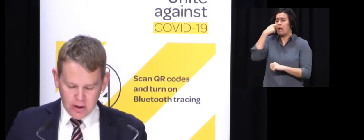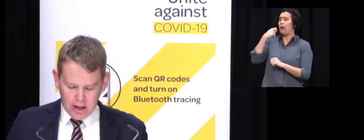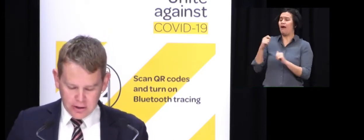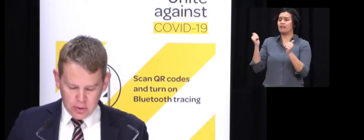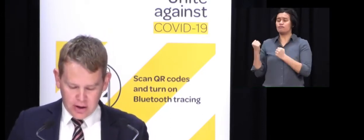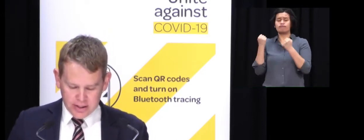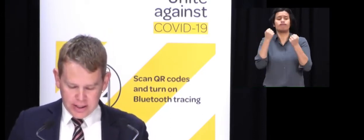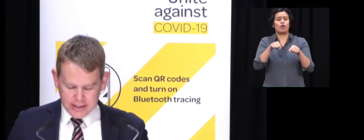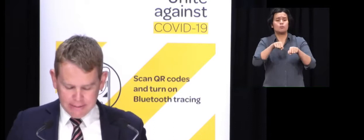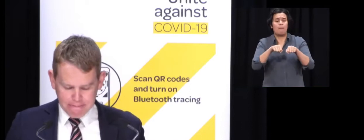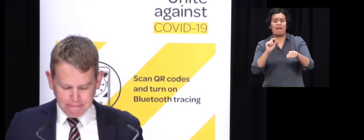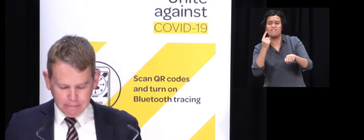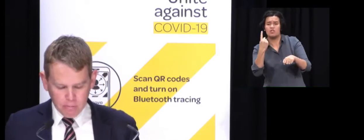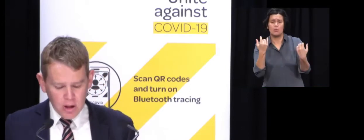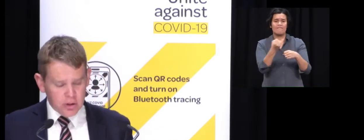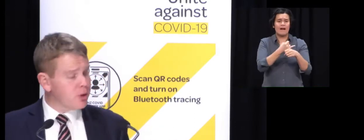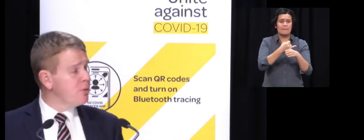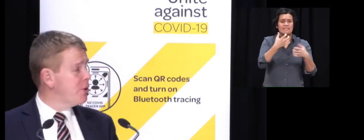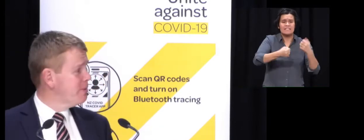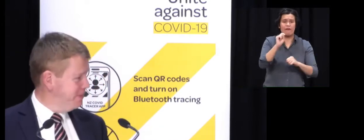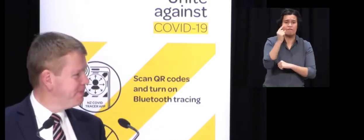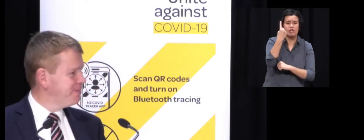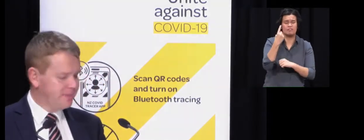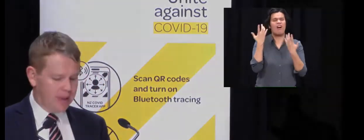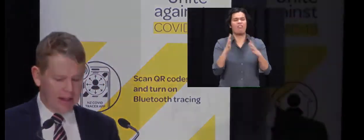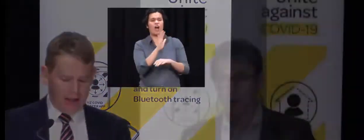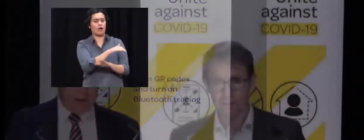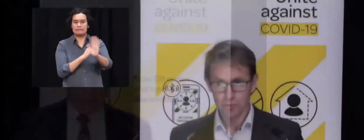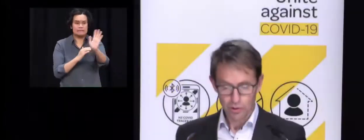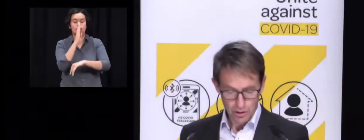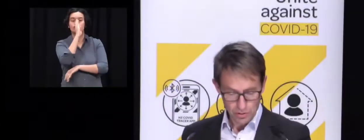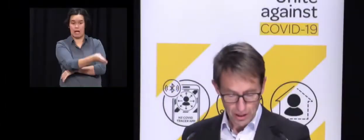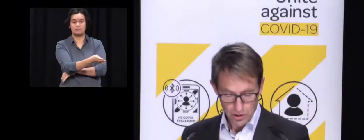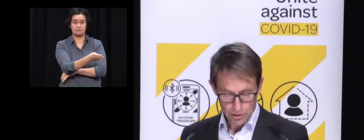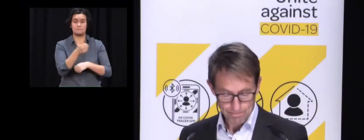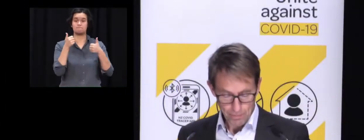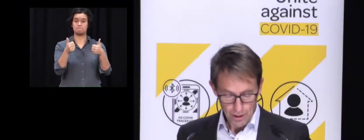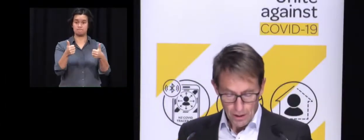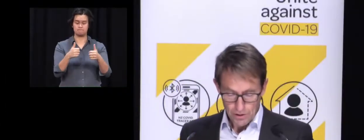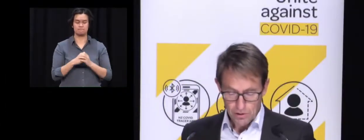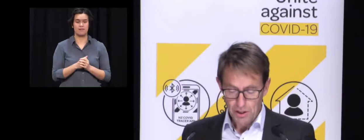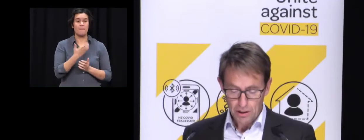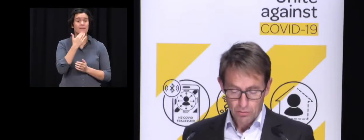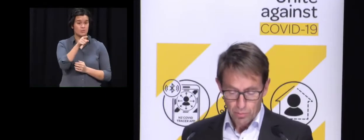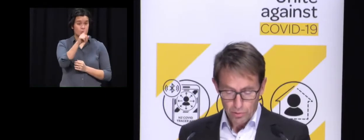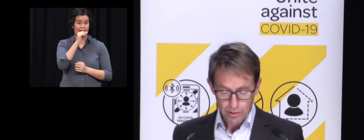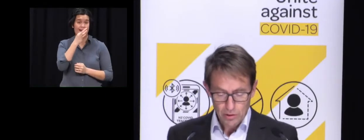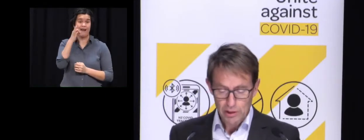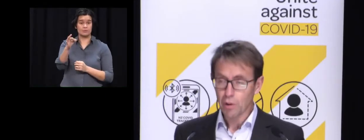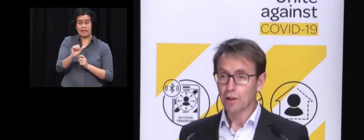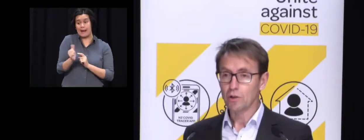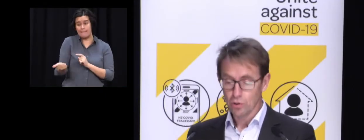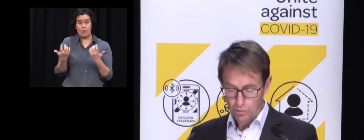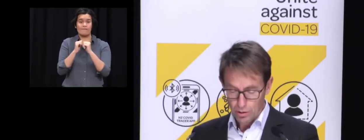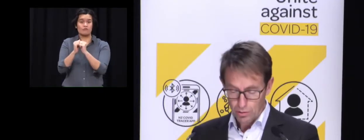home and you are isolating. Dr Bloomfield. Thank you Minister. Kia ora koutou katoa. So today I can report there are